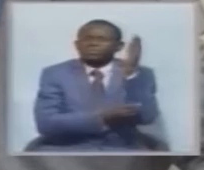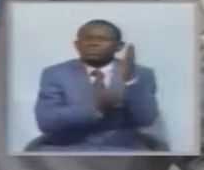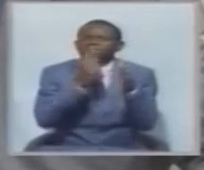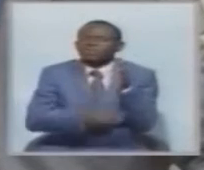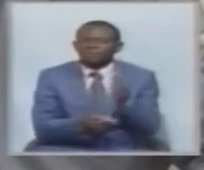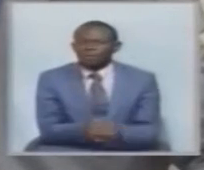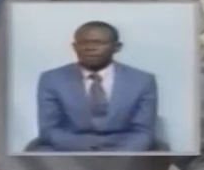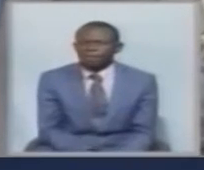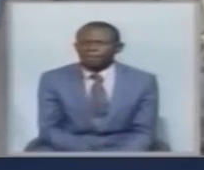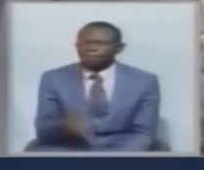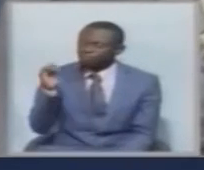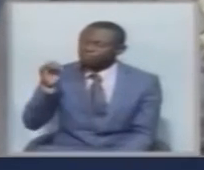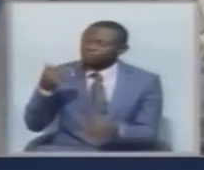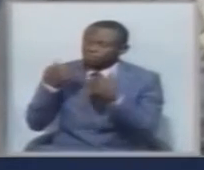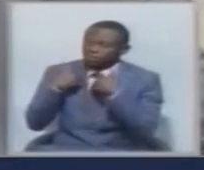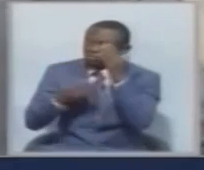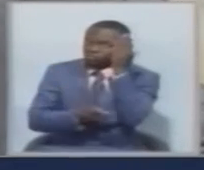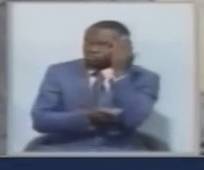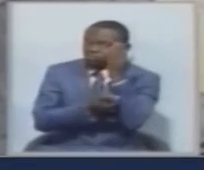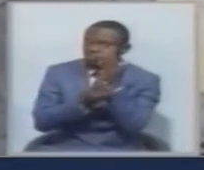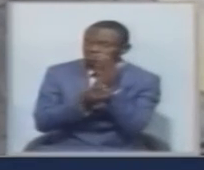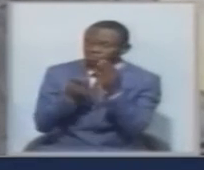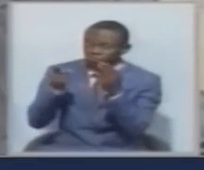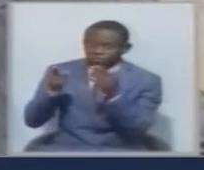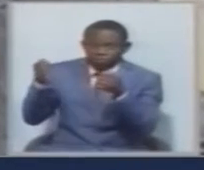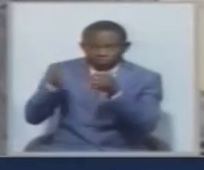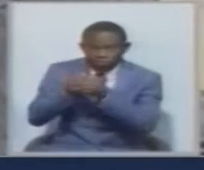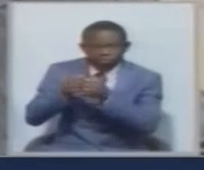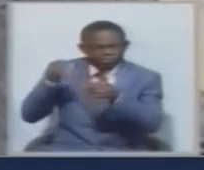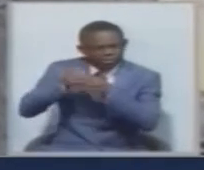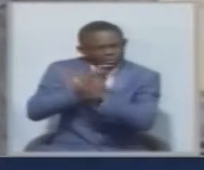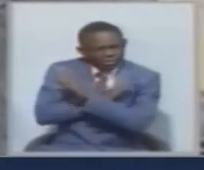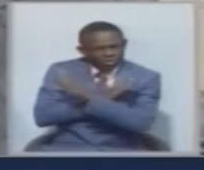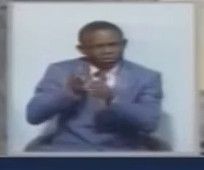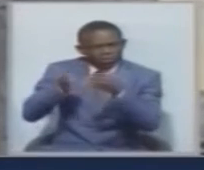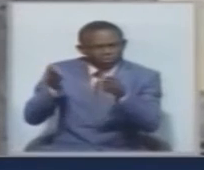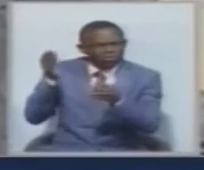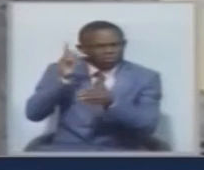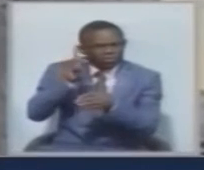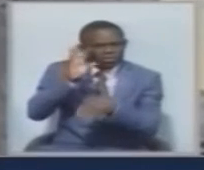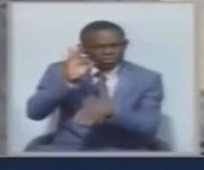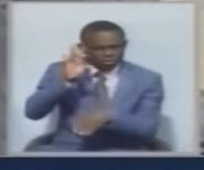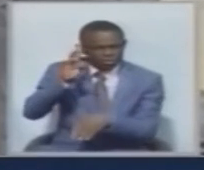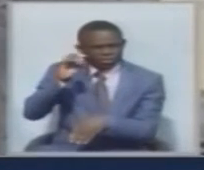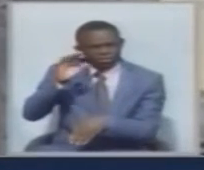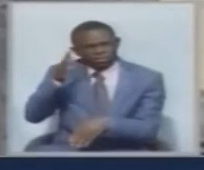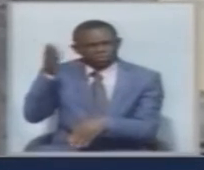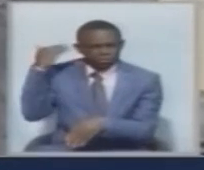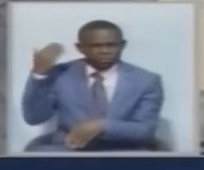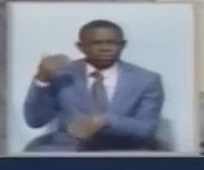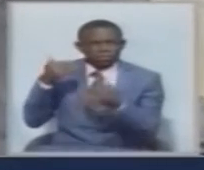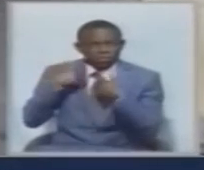about $2 billion in Zambia, and the projects range from infrastructure,